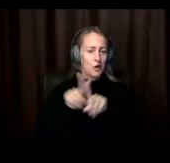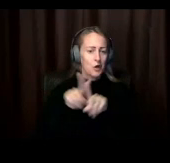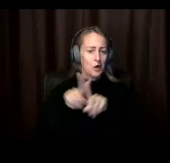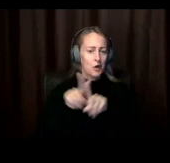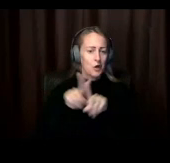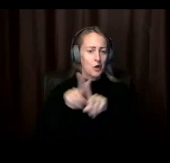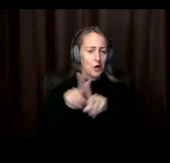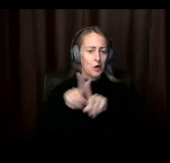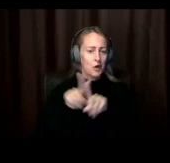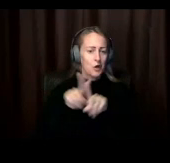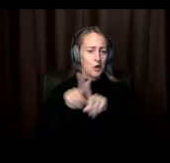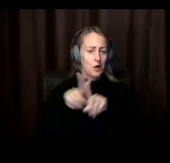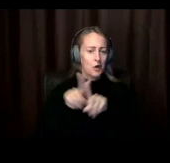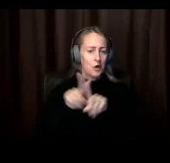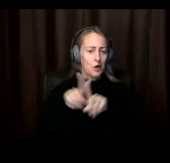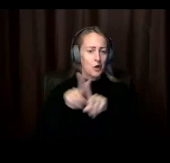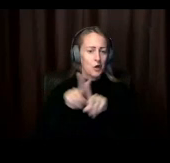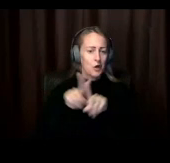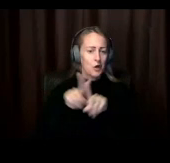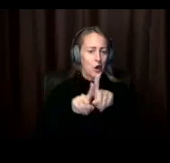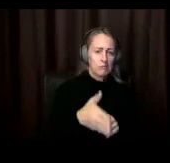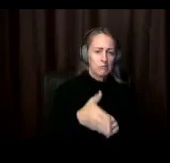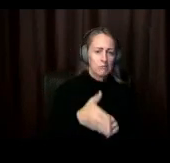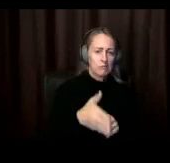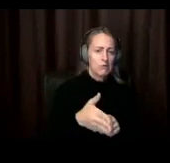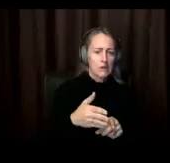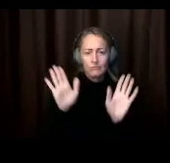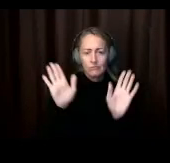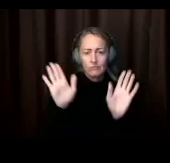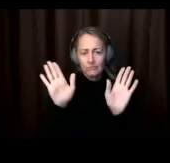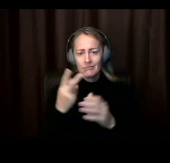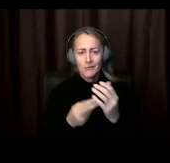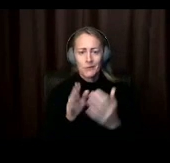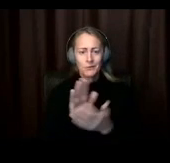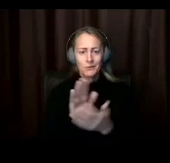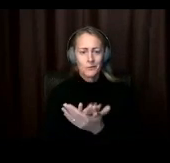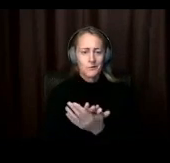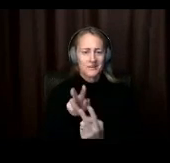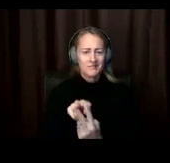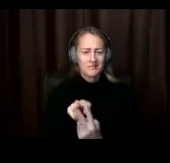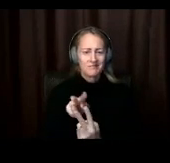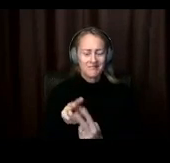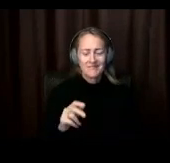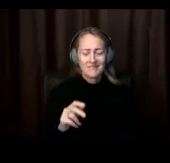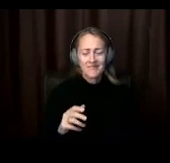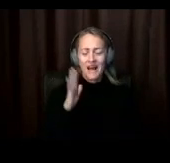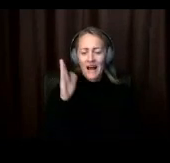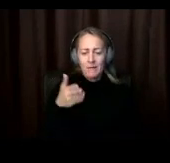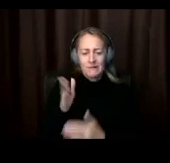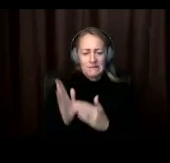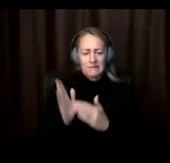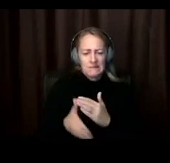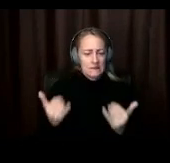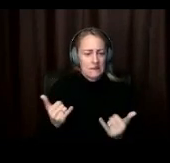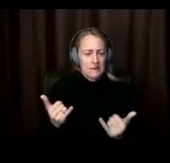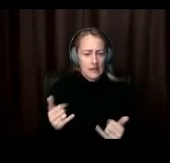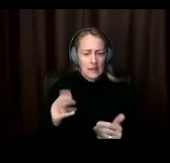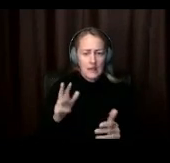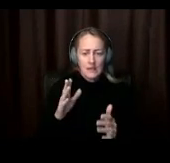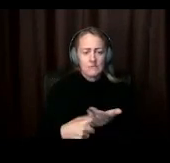career. Big ups to both schools. All right, I'm going to end today by talking about how do we